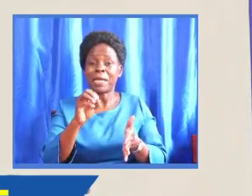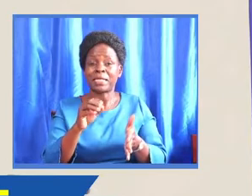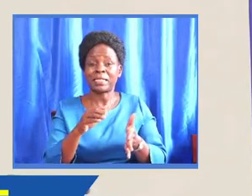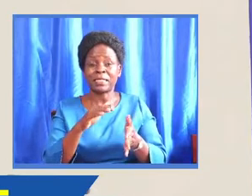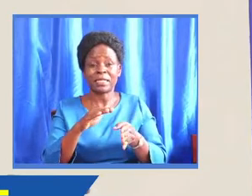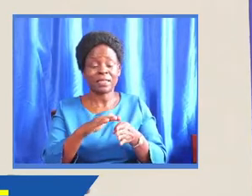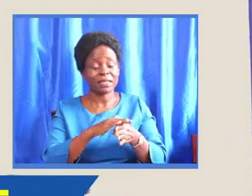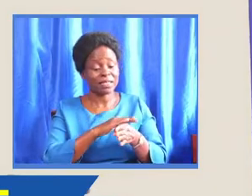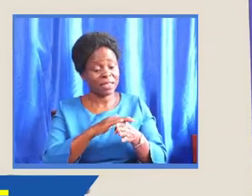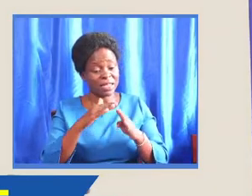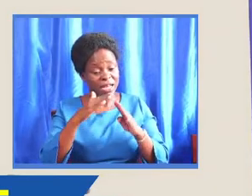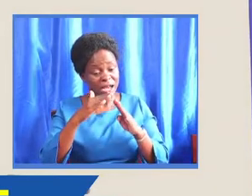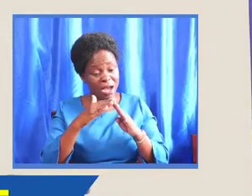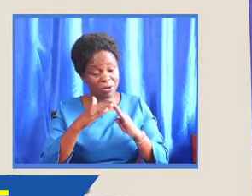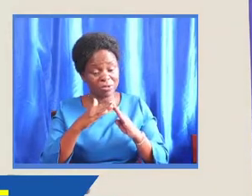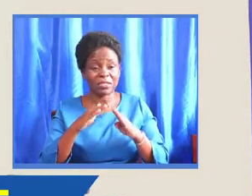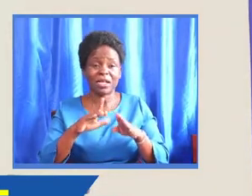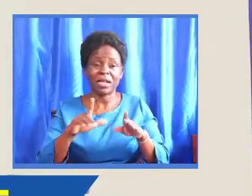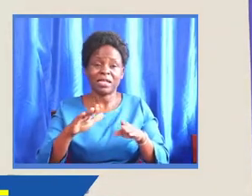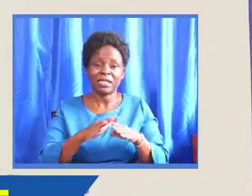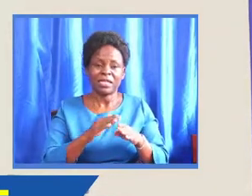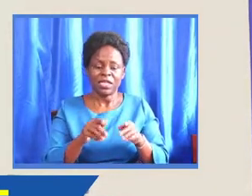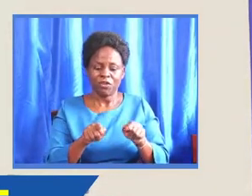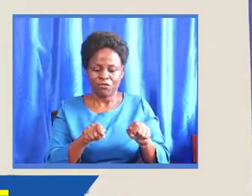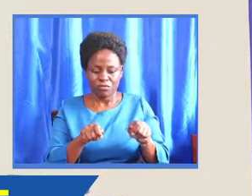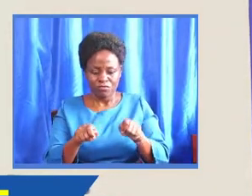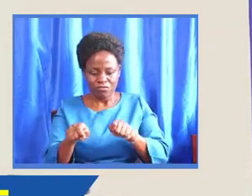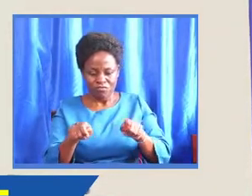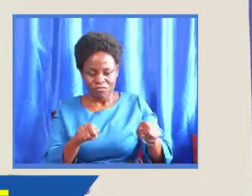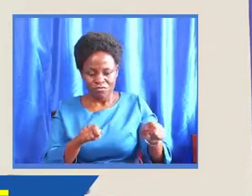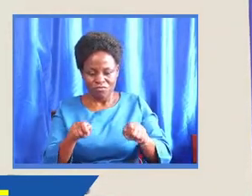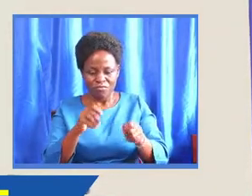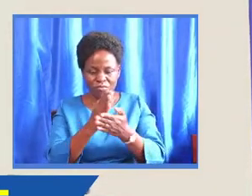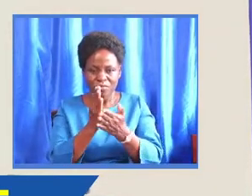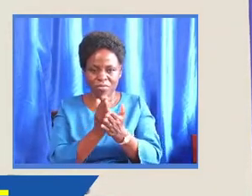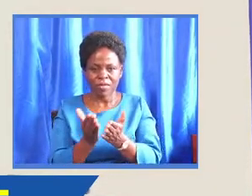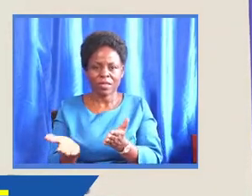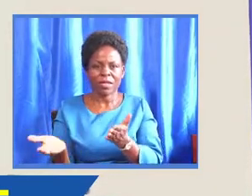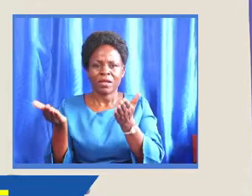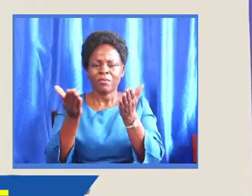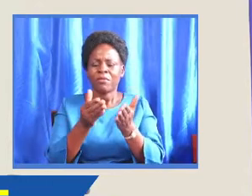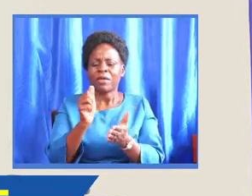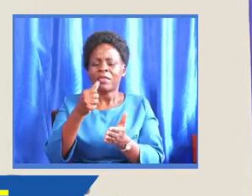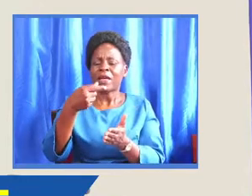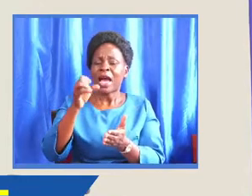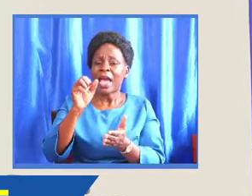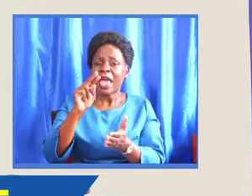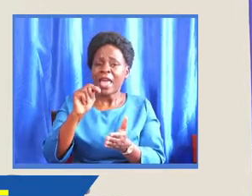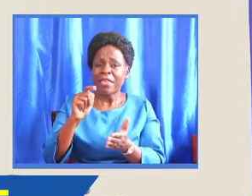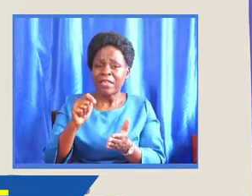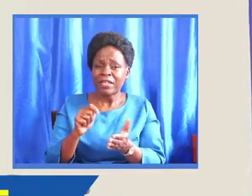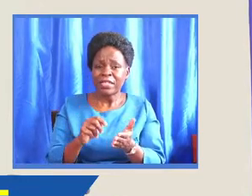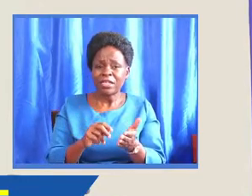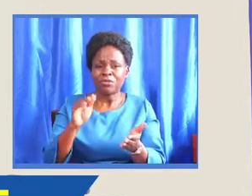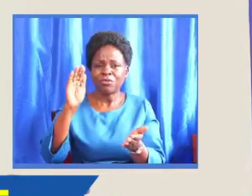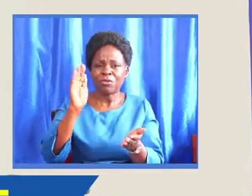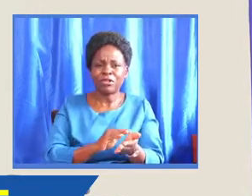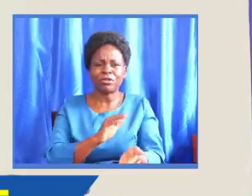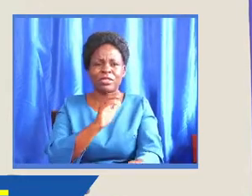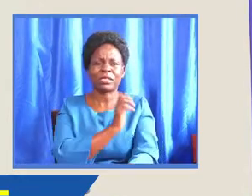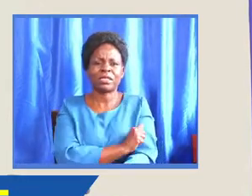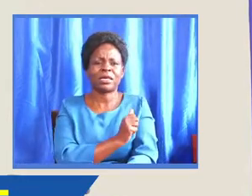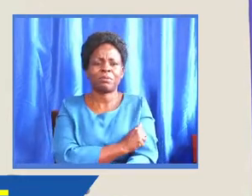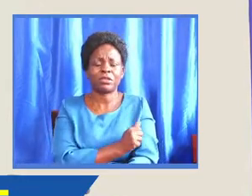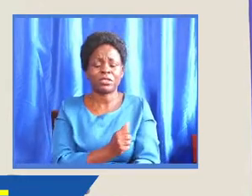sector. If we regulate the sector and bring on board the agents, then we will reduce the pressure that we are giving